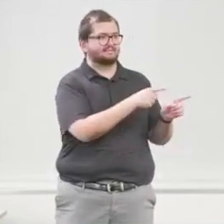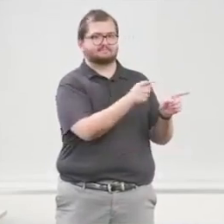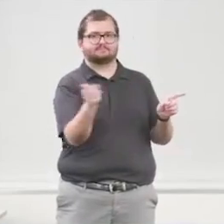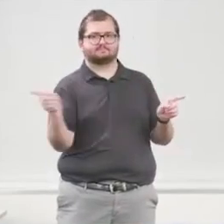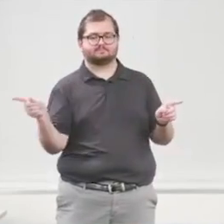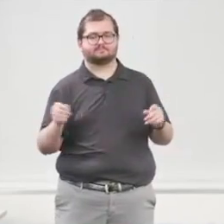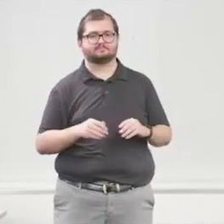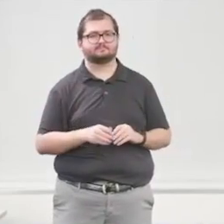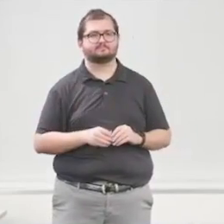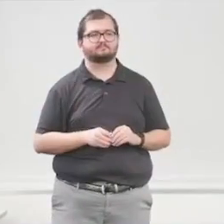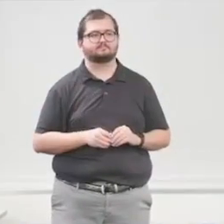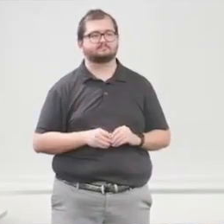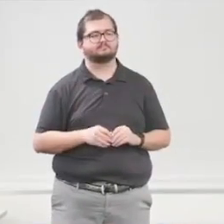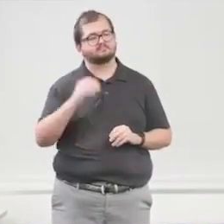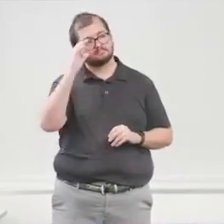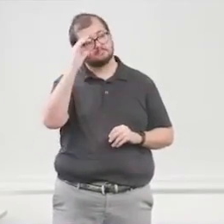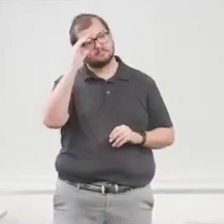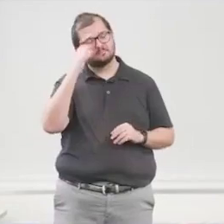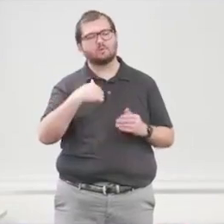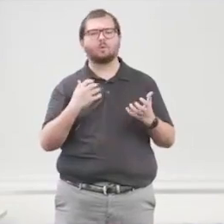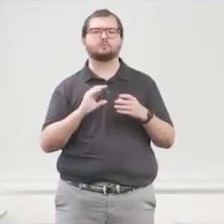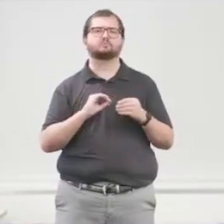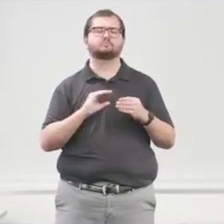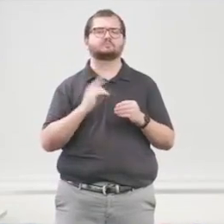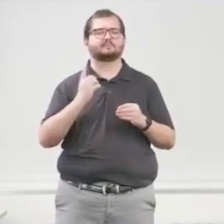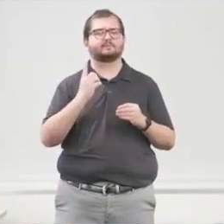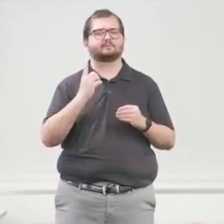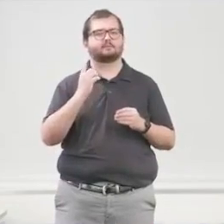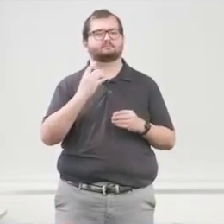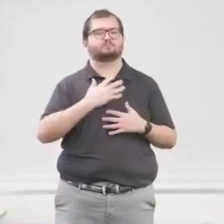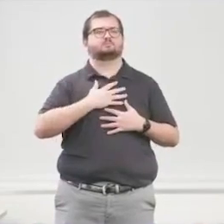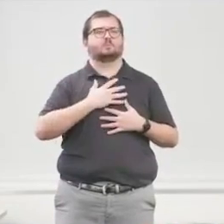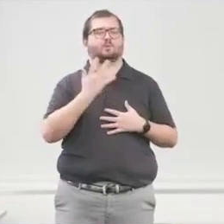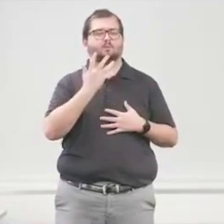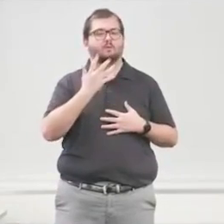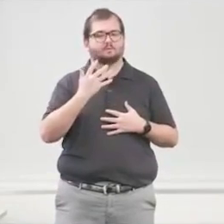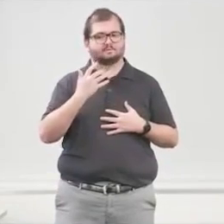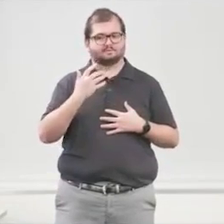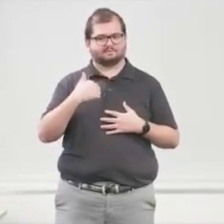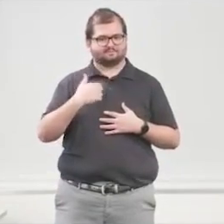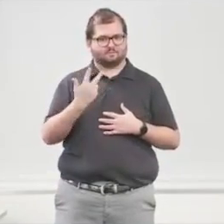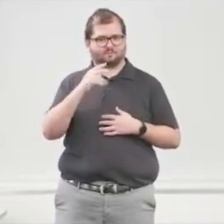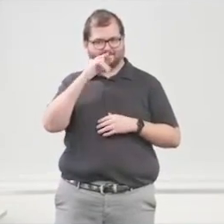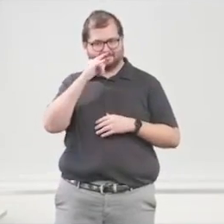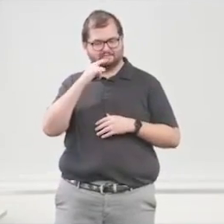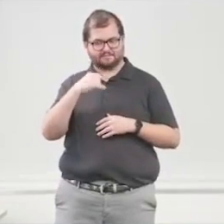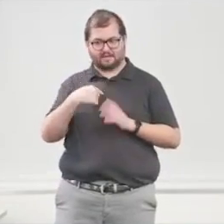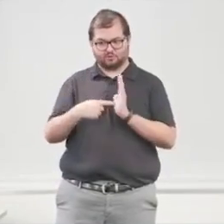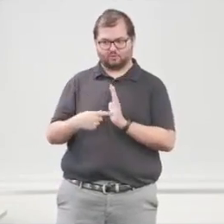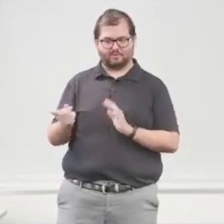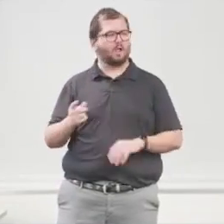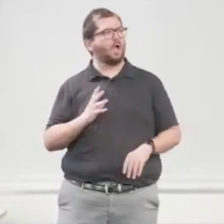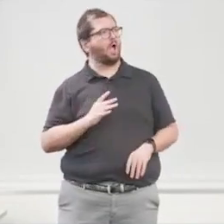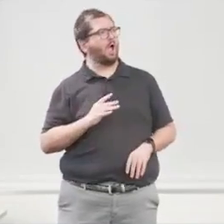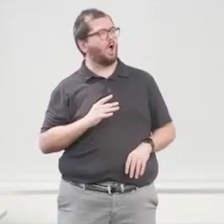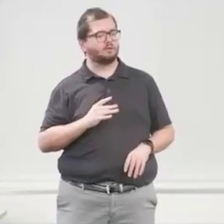something memorable, and this only came up because I have 3 kids, and I did it in front of them, and they were like, "Daddy, that was cool." I'm like, "All right,